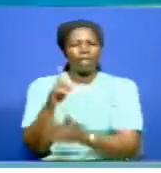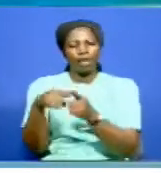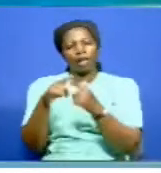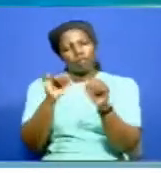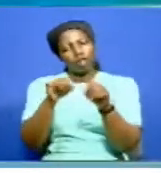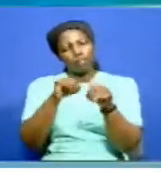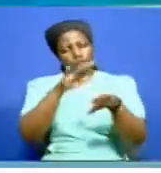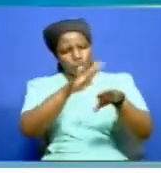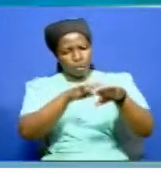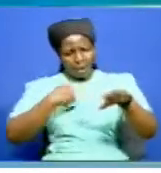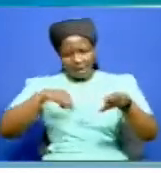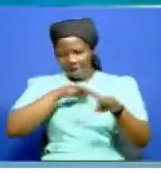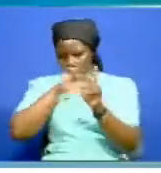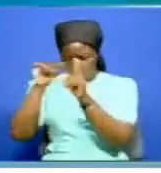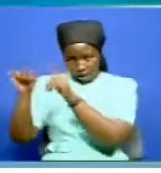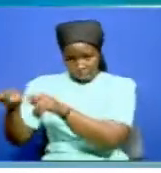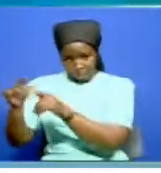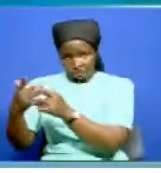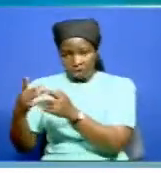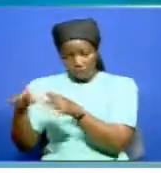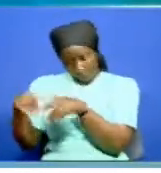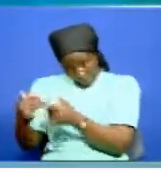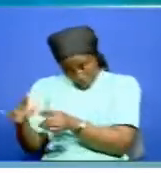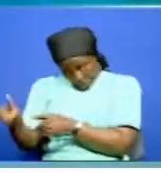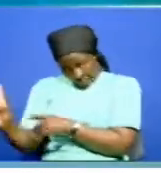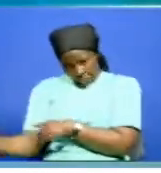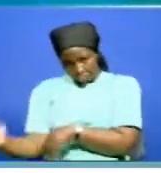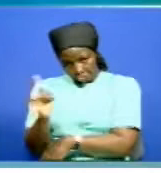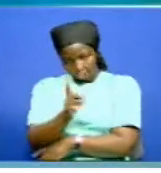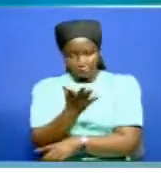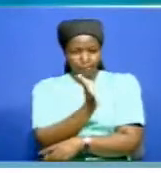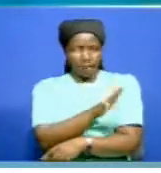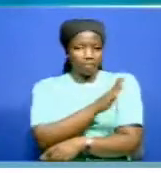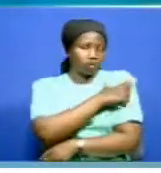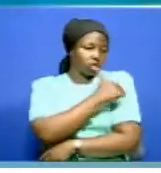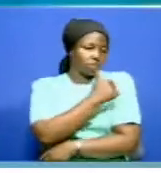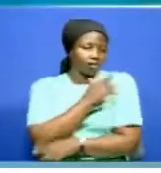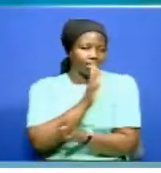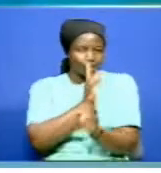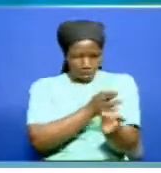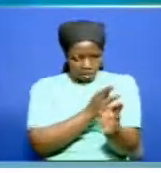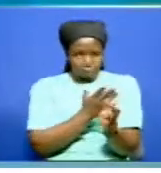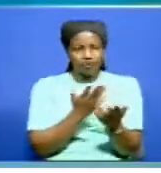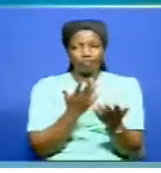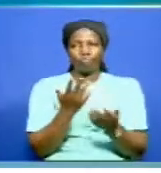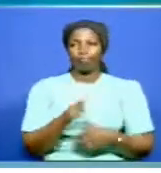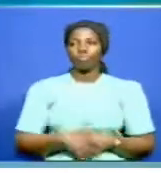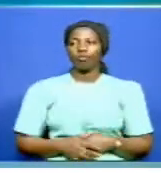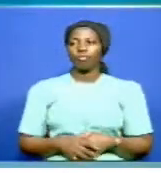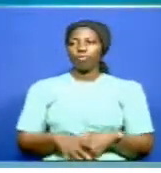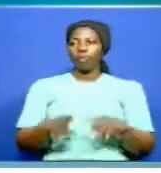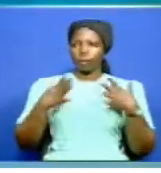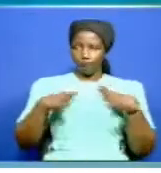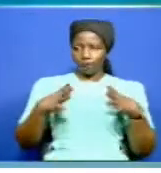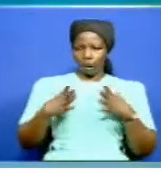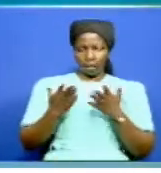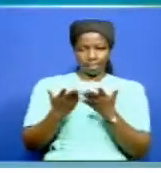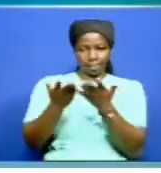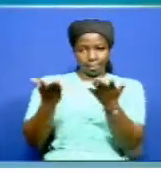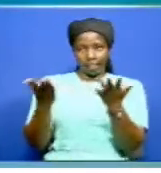back, or come back to the facility and report that. Then the people on the ground,